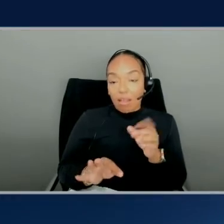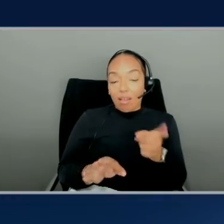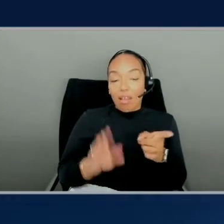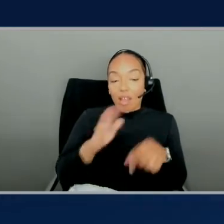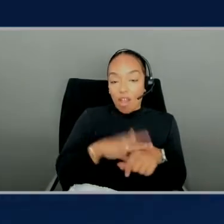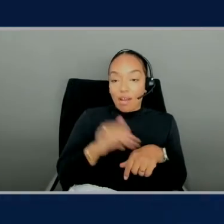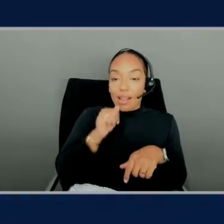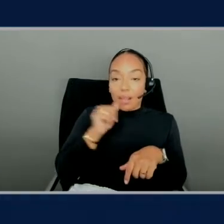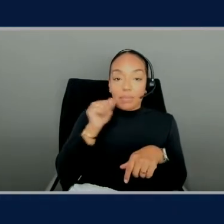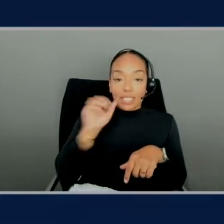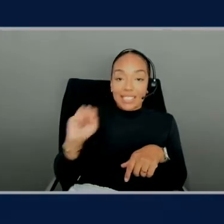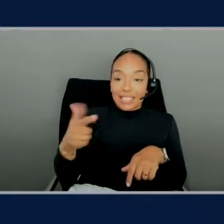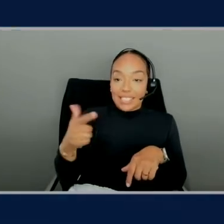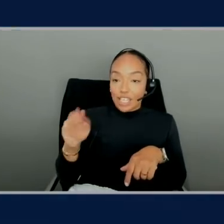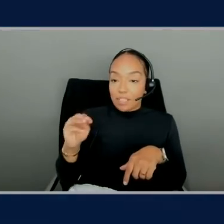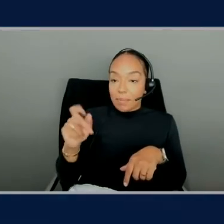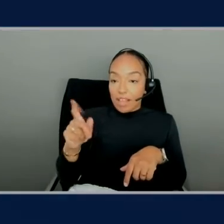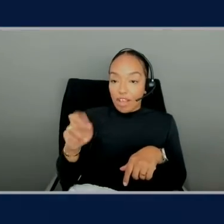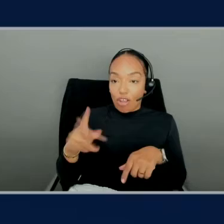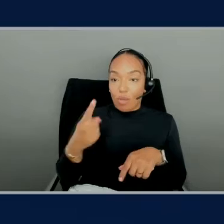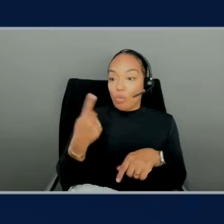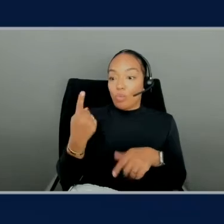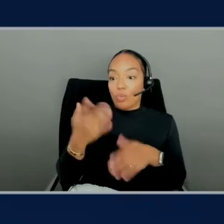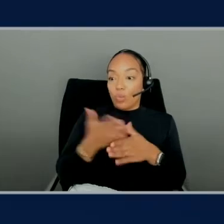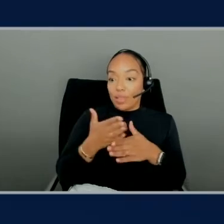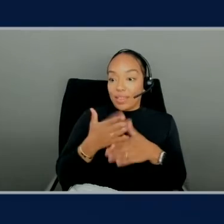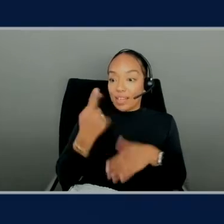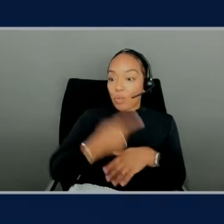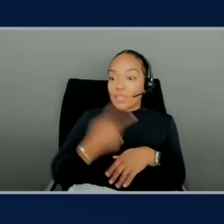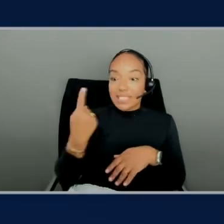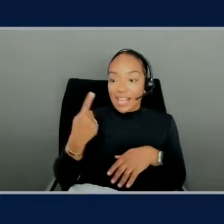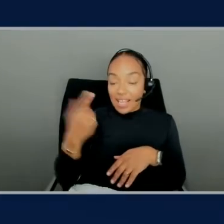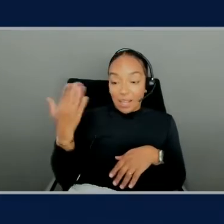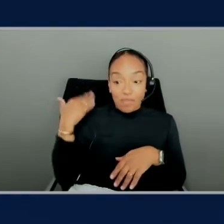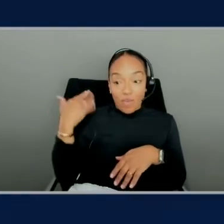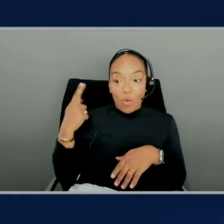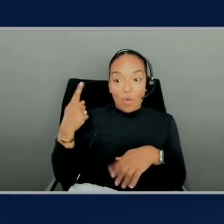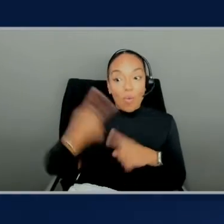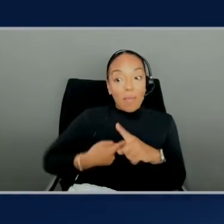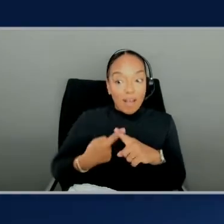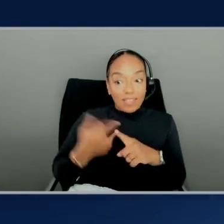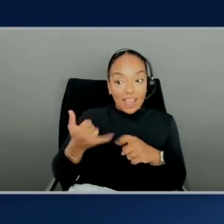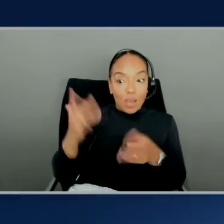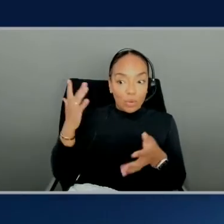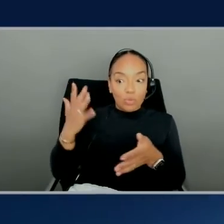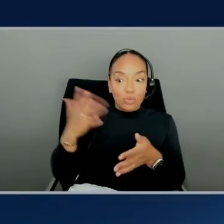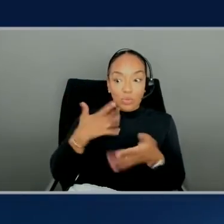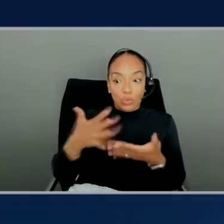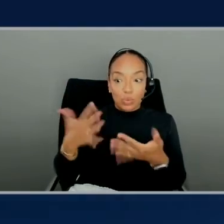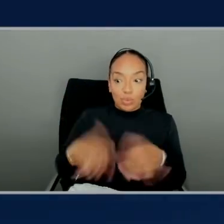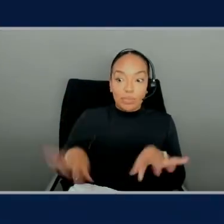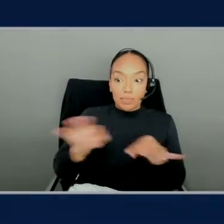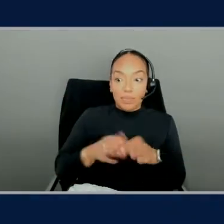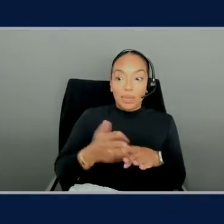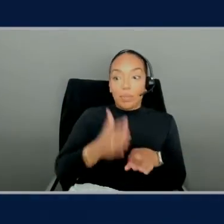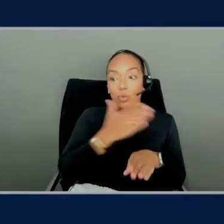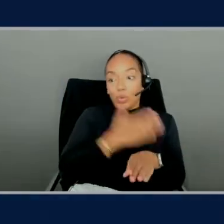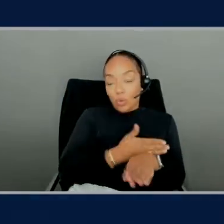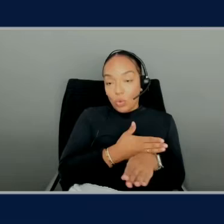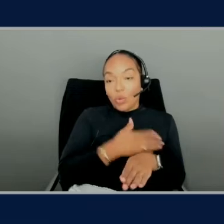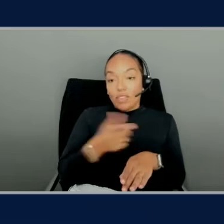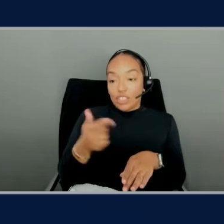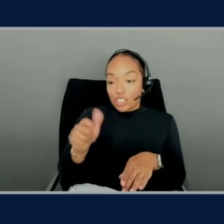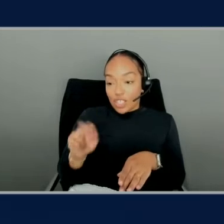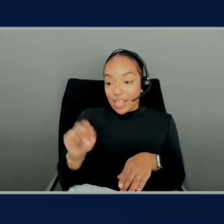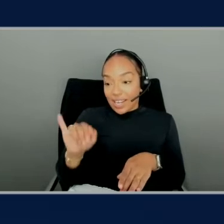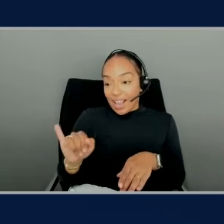a day, right? Yeah. Which would earlier take a month, right? So that significantly improves their time to market for generative AI applications. And it also helps